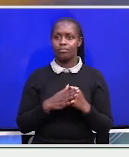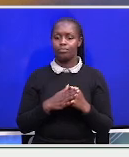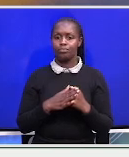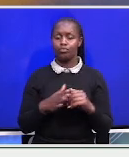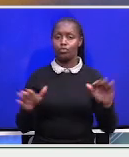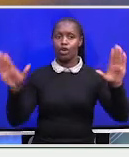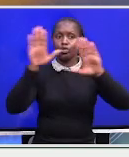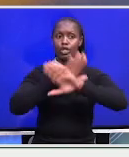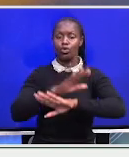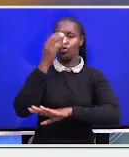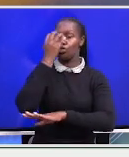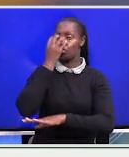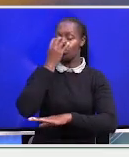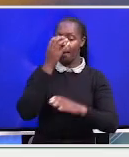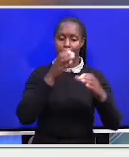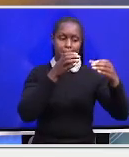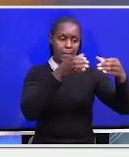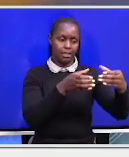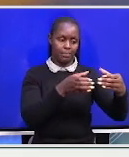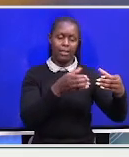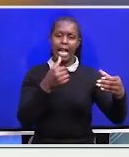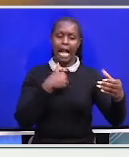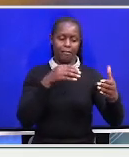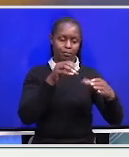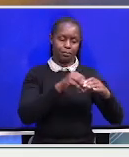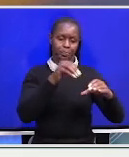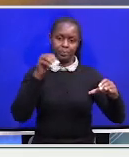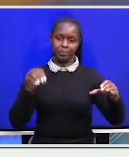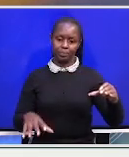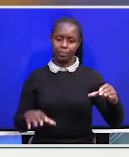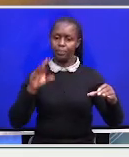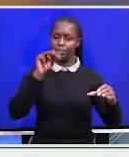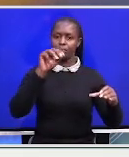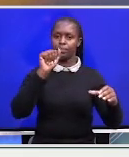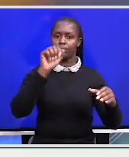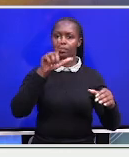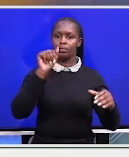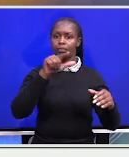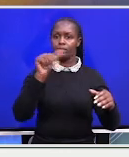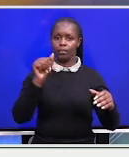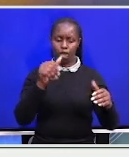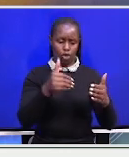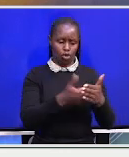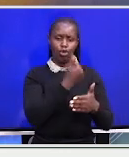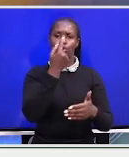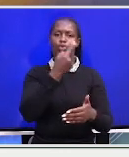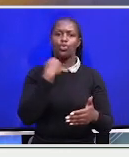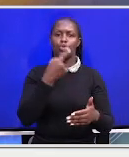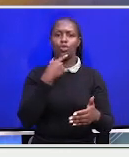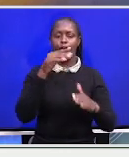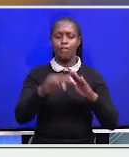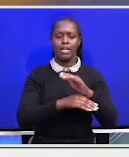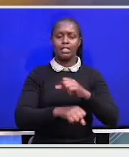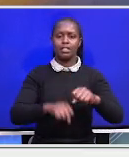William Ruto's ruling party UDA has removed Party Secretary General Cleophas Malala, replacing him with Party Vice Chair Hassan